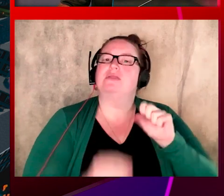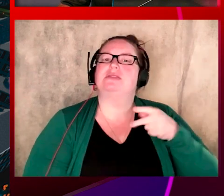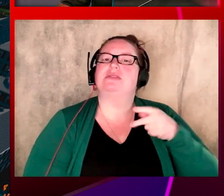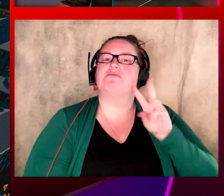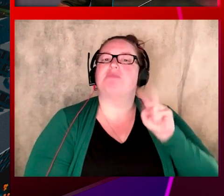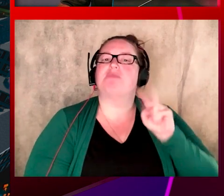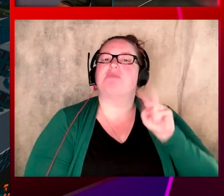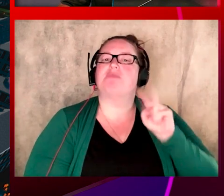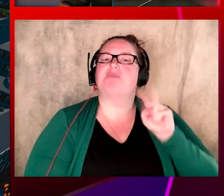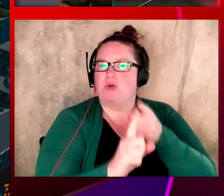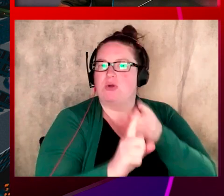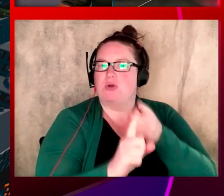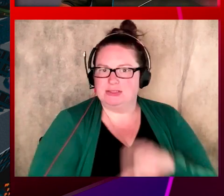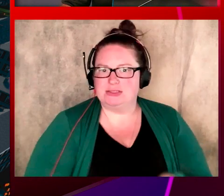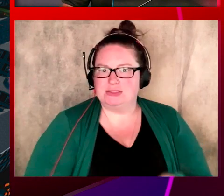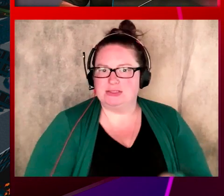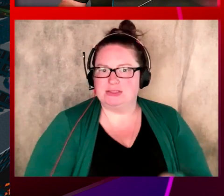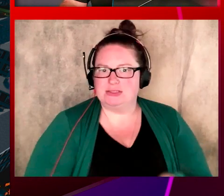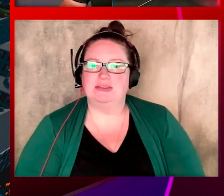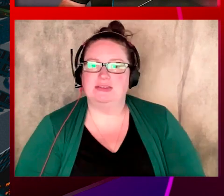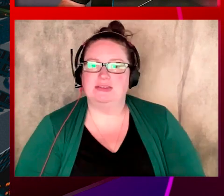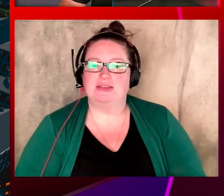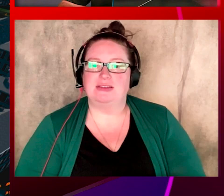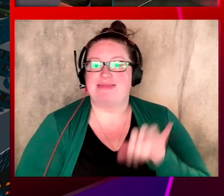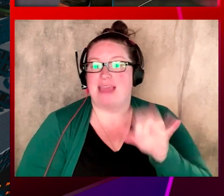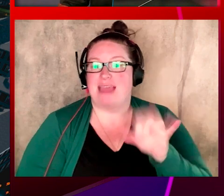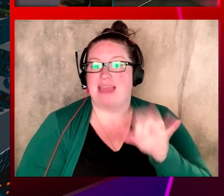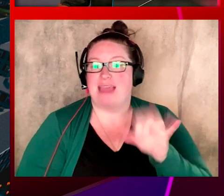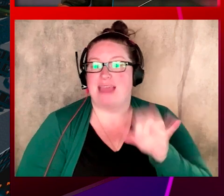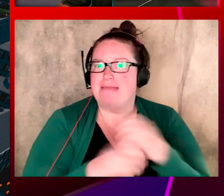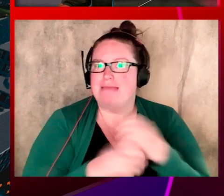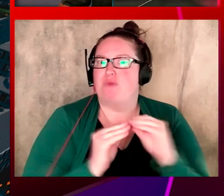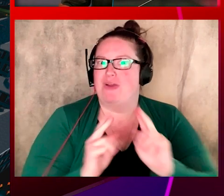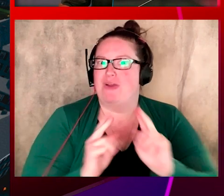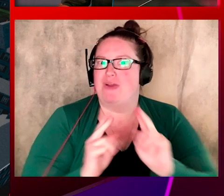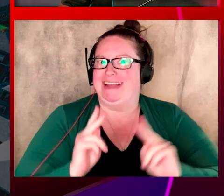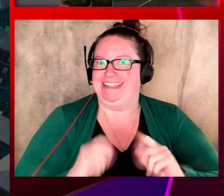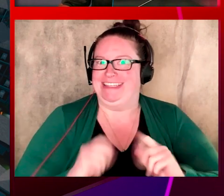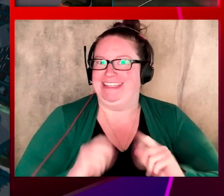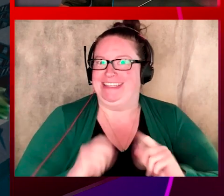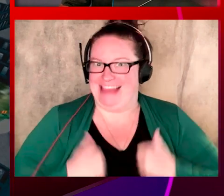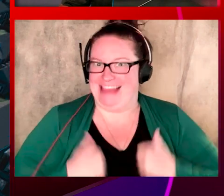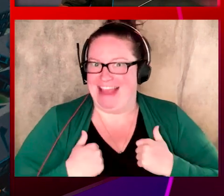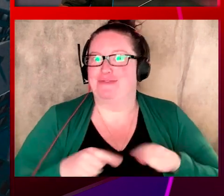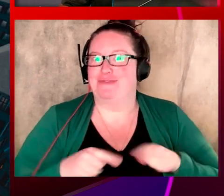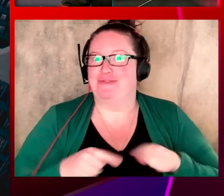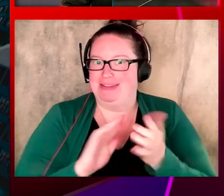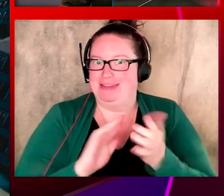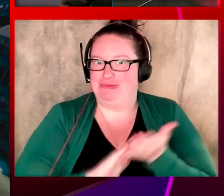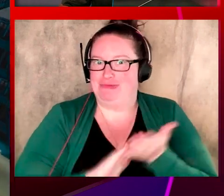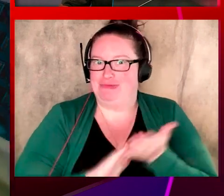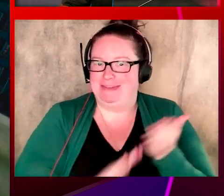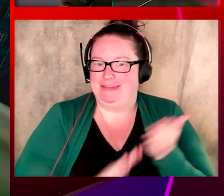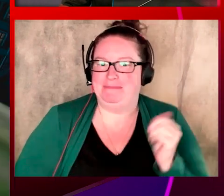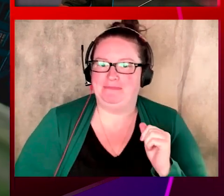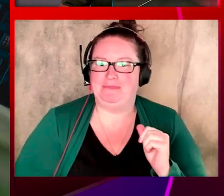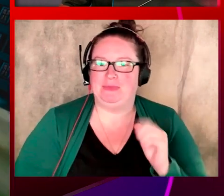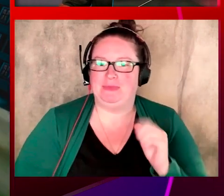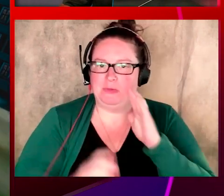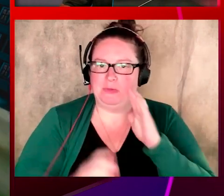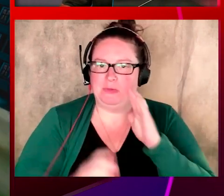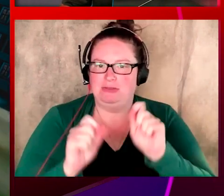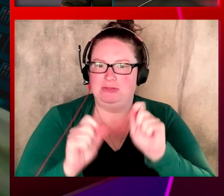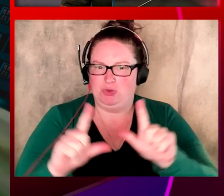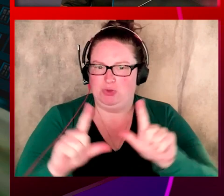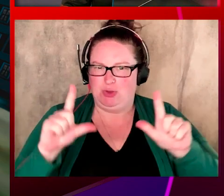people. This is actually going to create more entities live in the middle of the sim as it's running. We'll zoom in here, and you